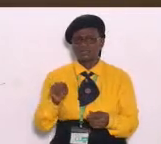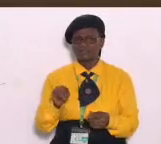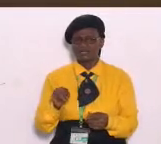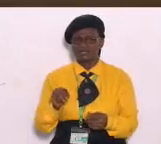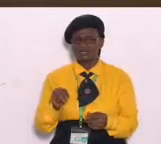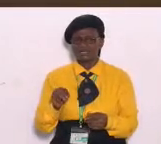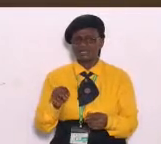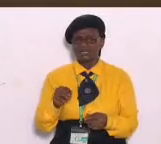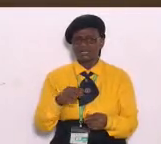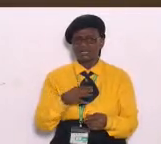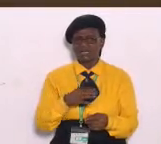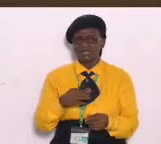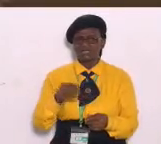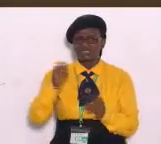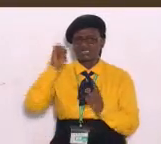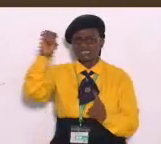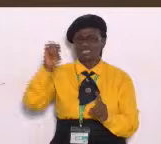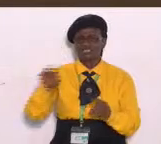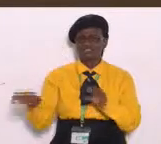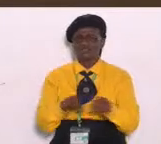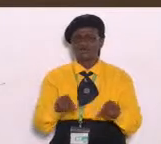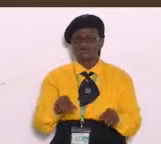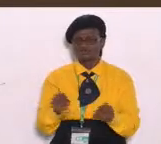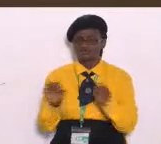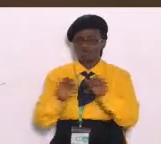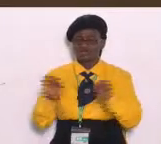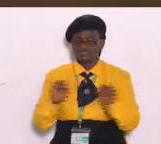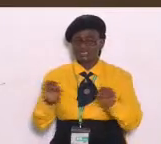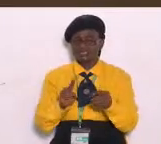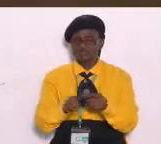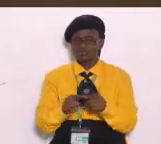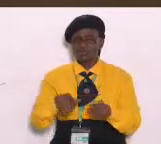And you've done nothing to help them, nothing to bring them